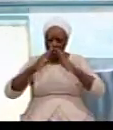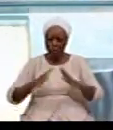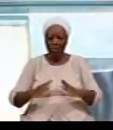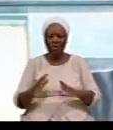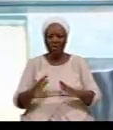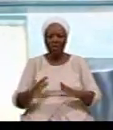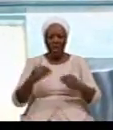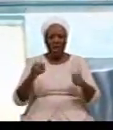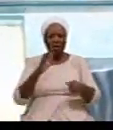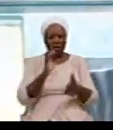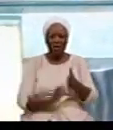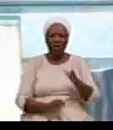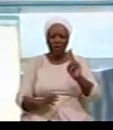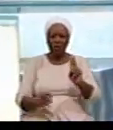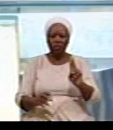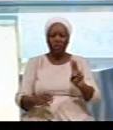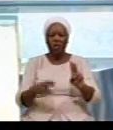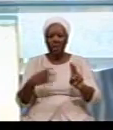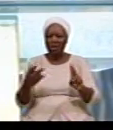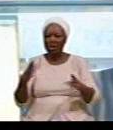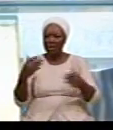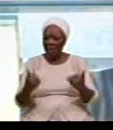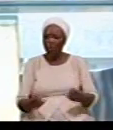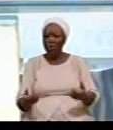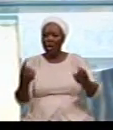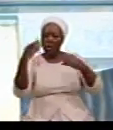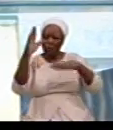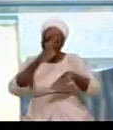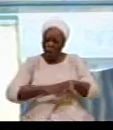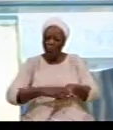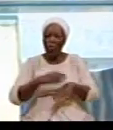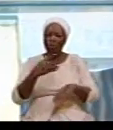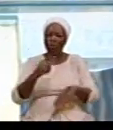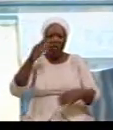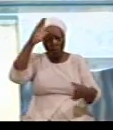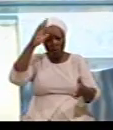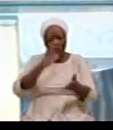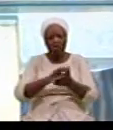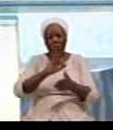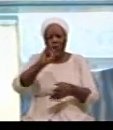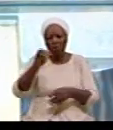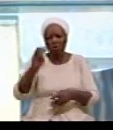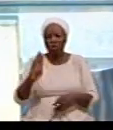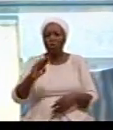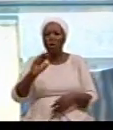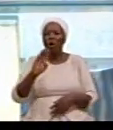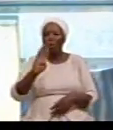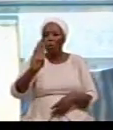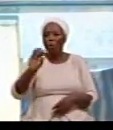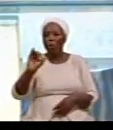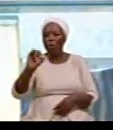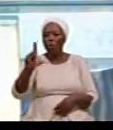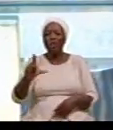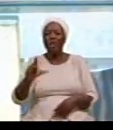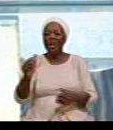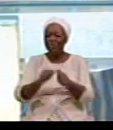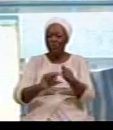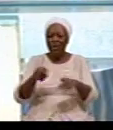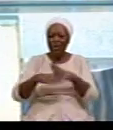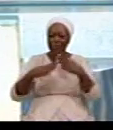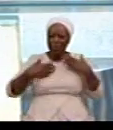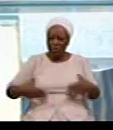the husband Job. Boils all over, pains all over, scratching